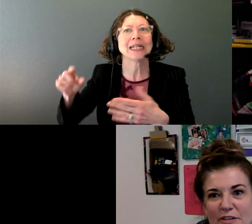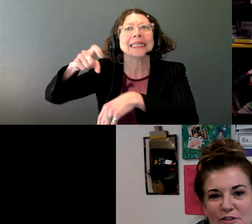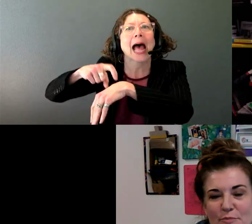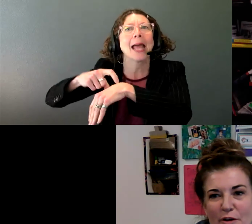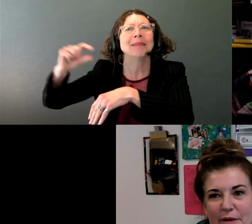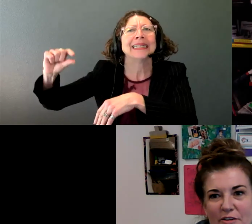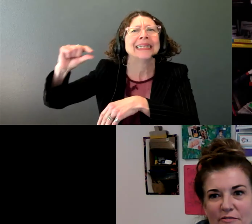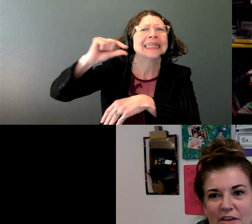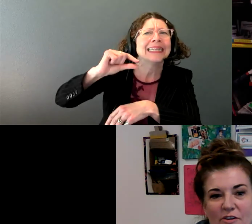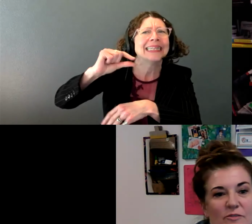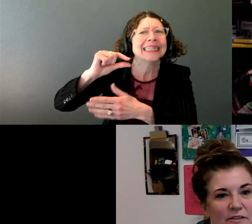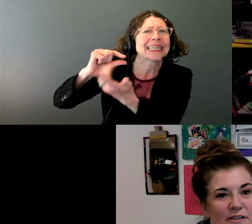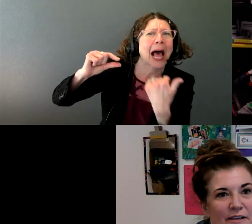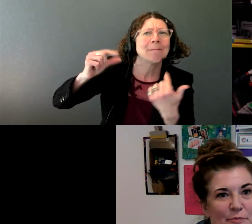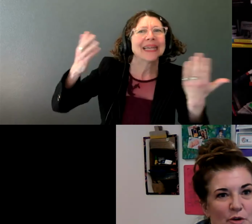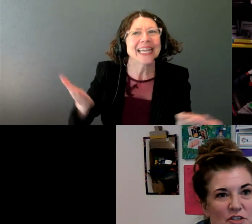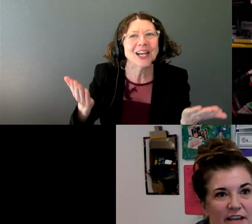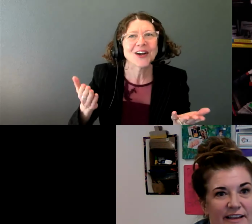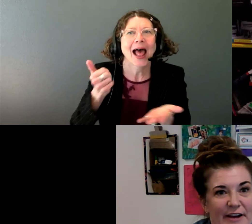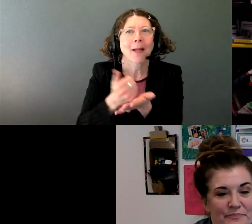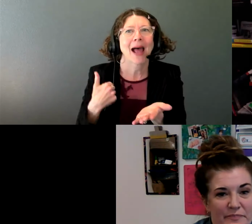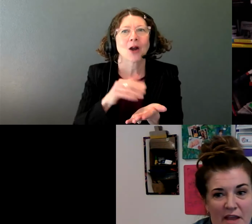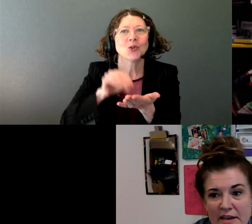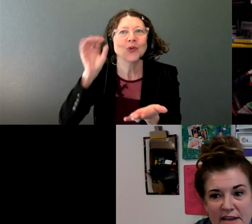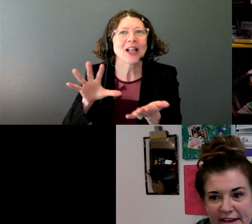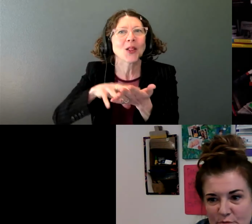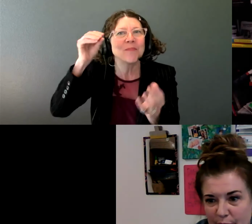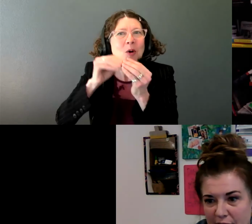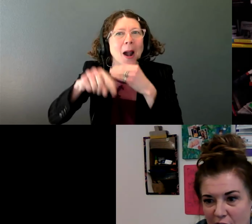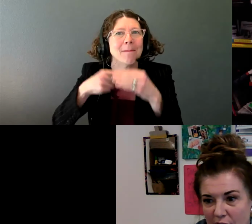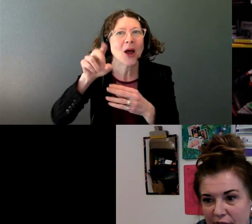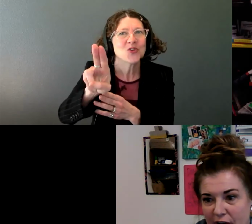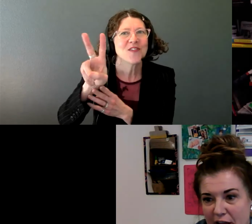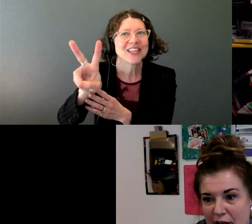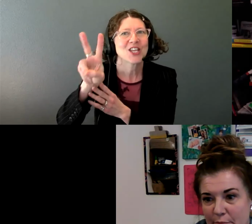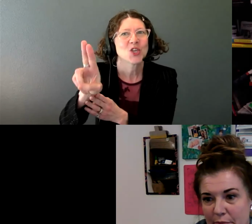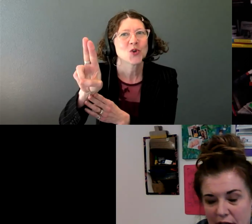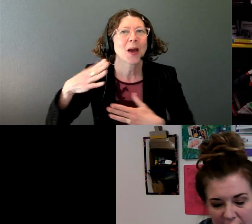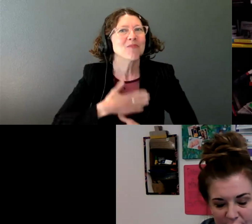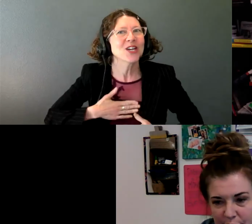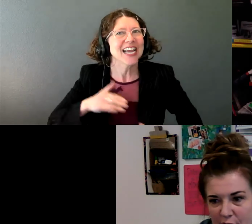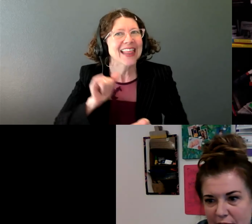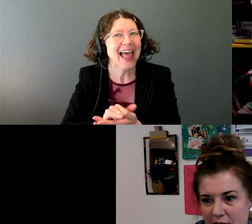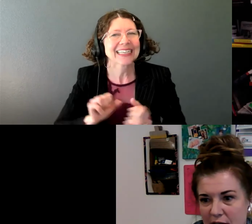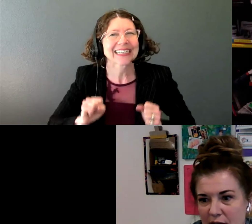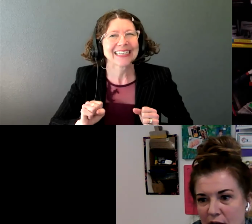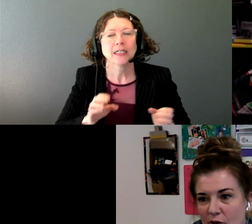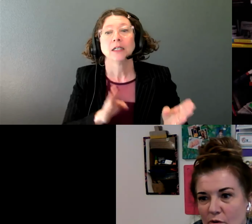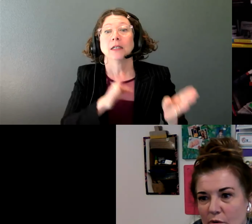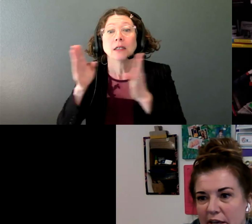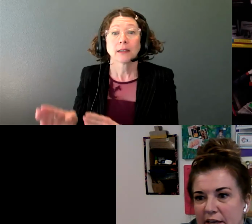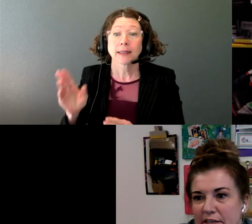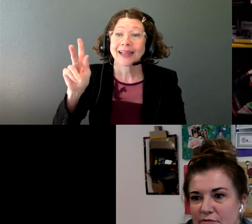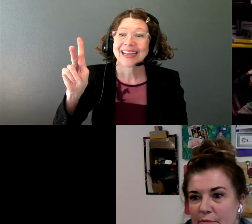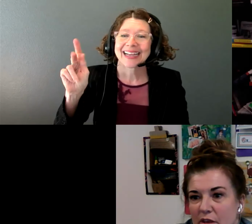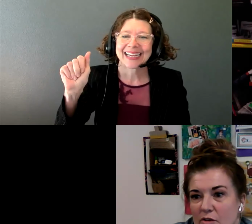our students learn more about UVU. Appreciate that. Next, we'll be hearing from Kate Beilmann,